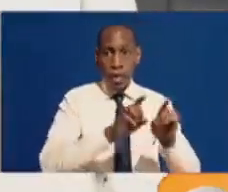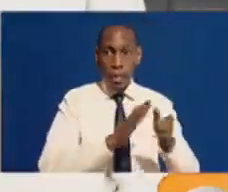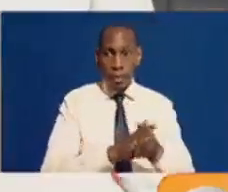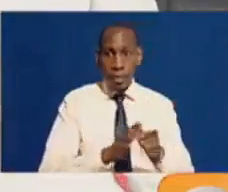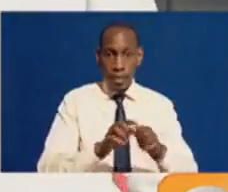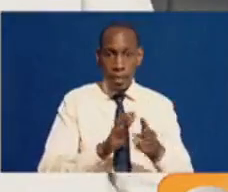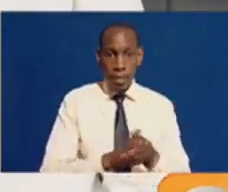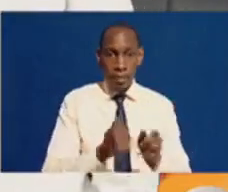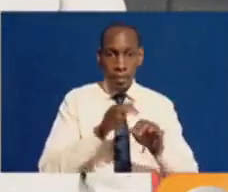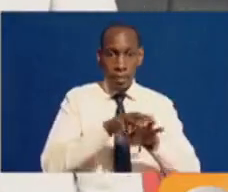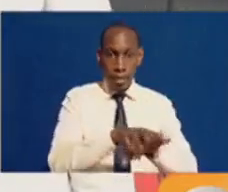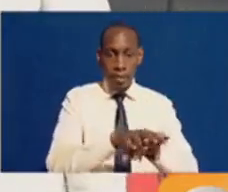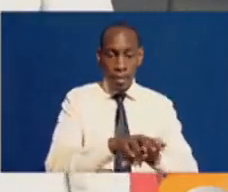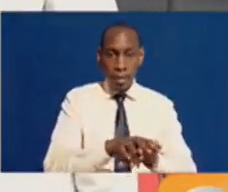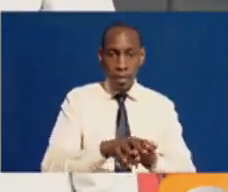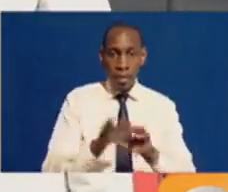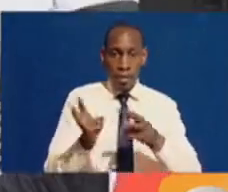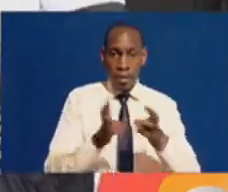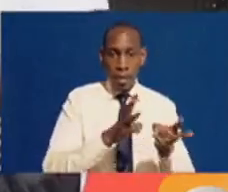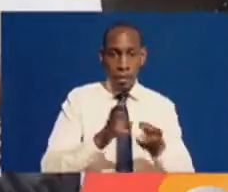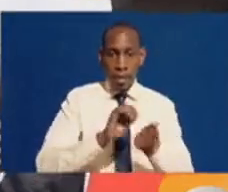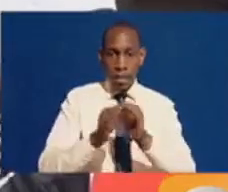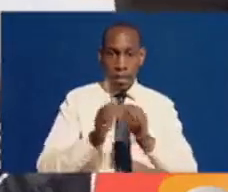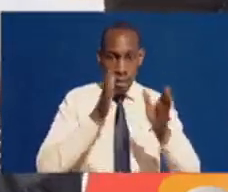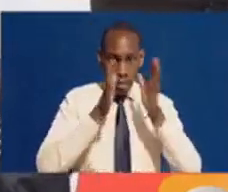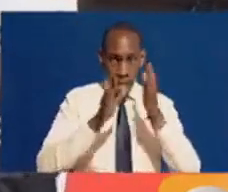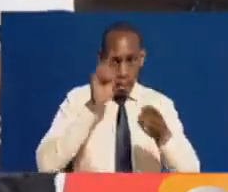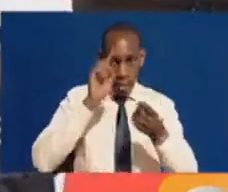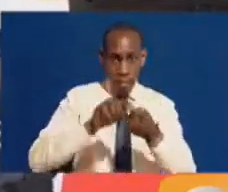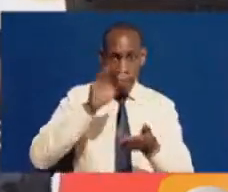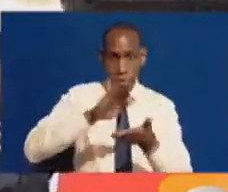and aligning with on-climate action initiatives towards reduced emissions.